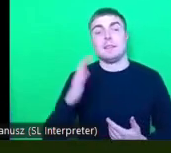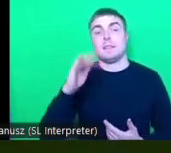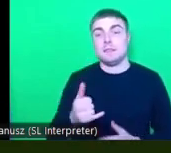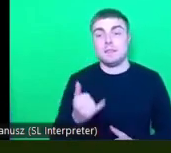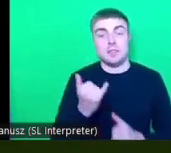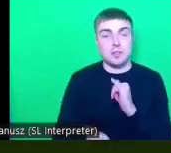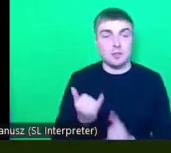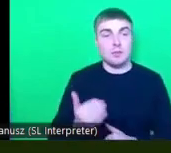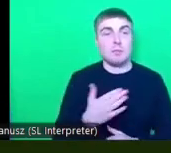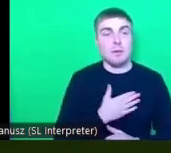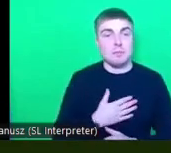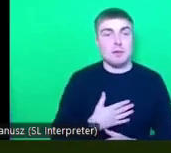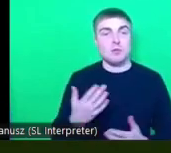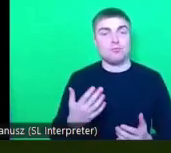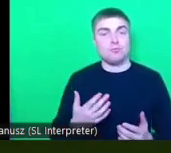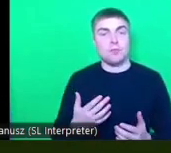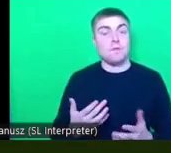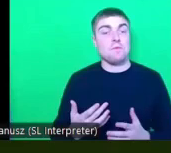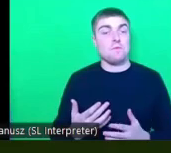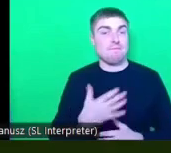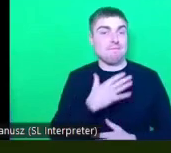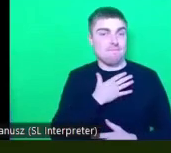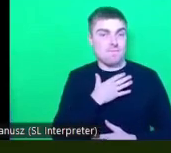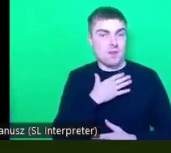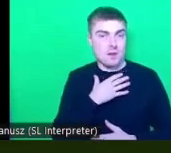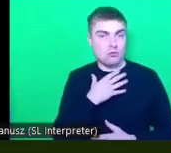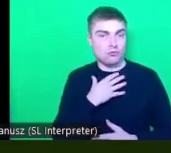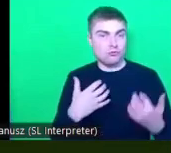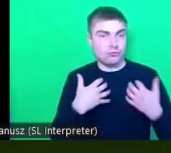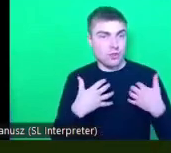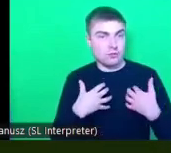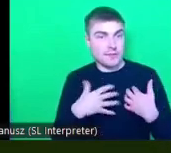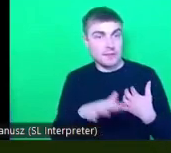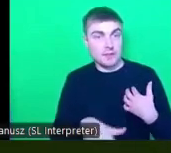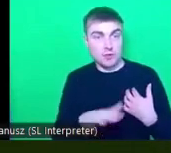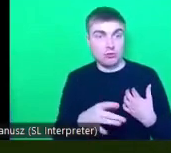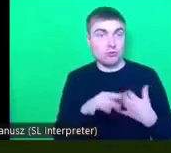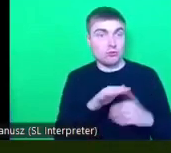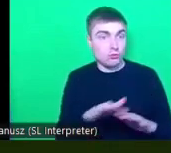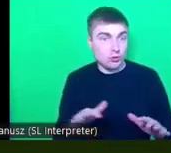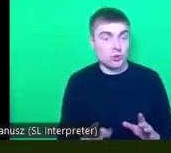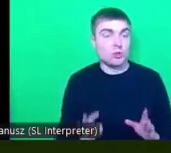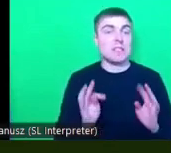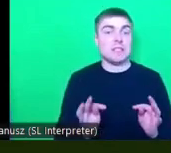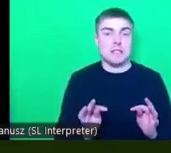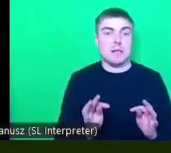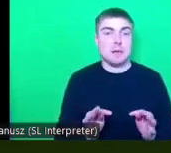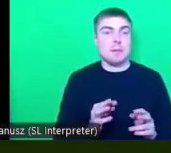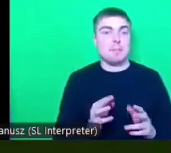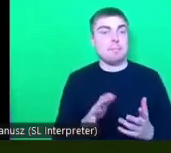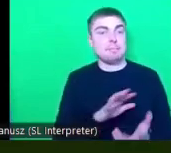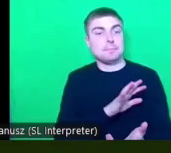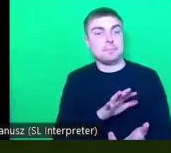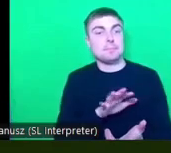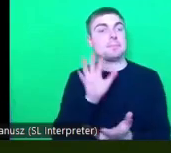density in different hunting areas. So you see here the same pattern as I showed before,